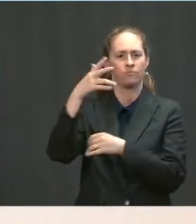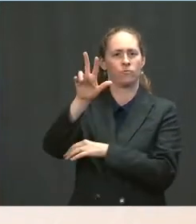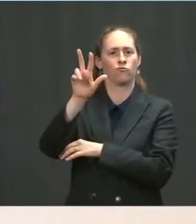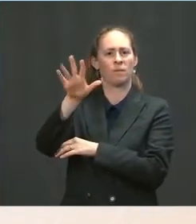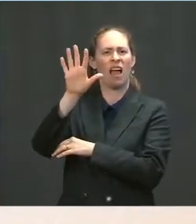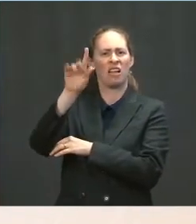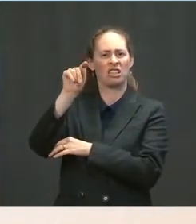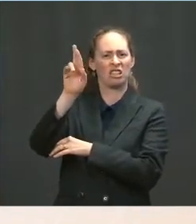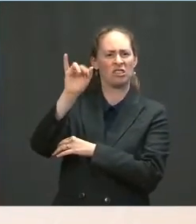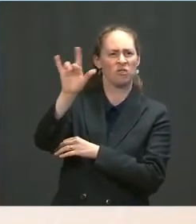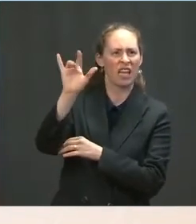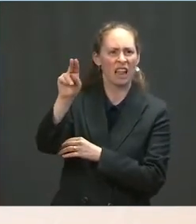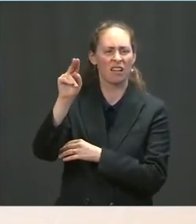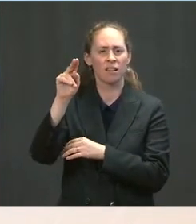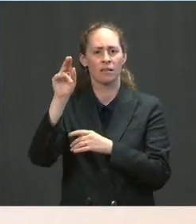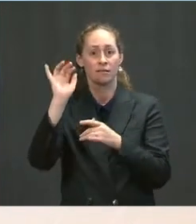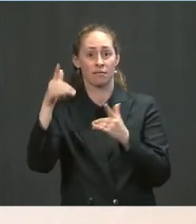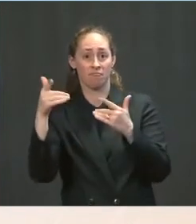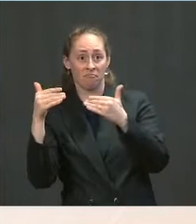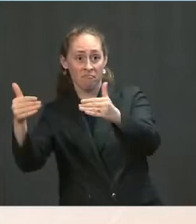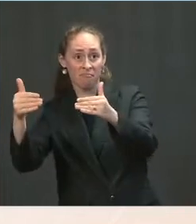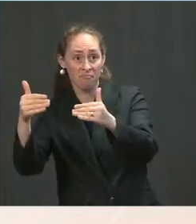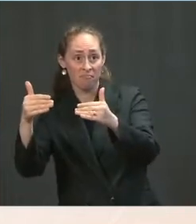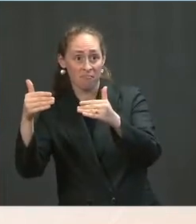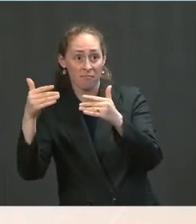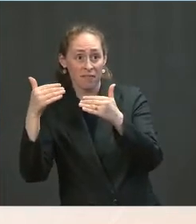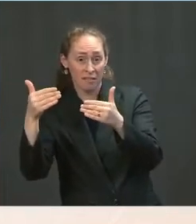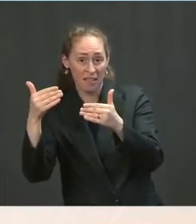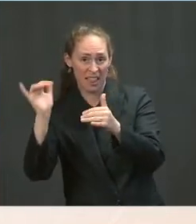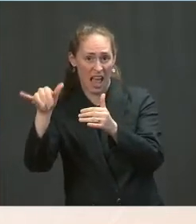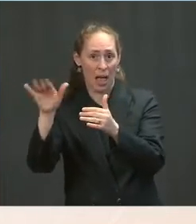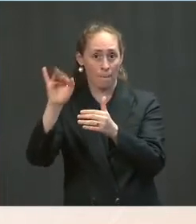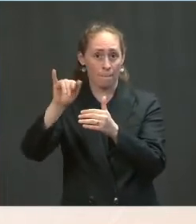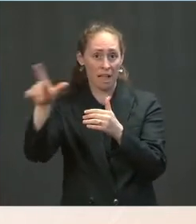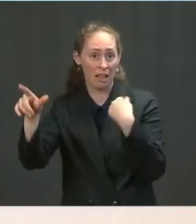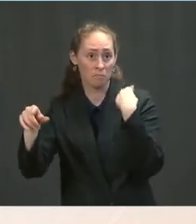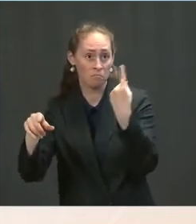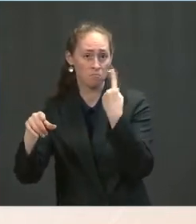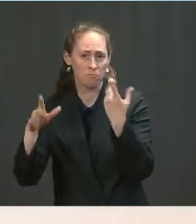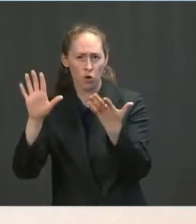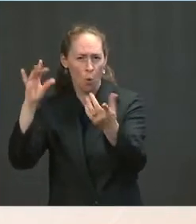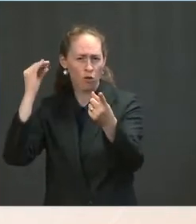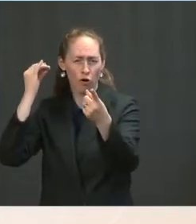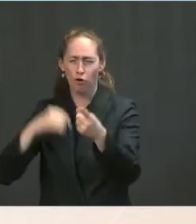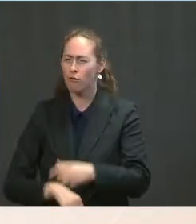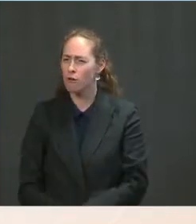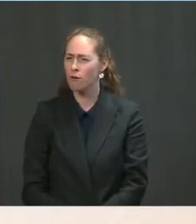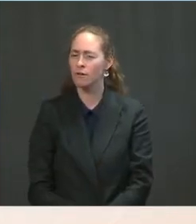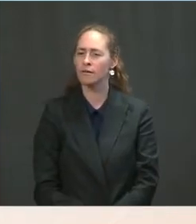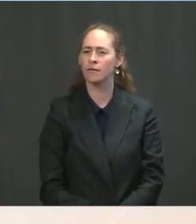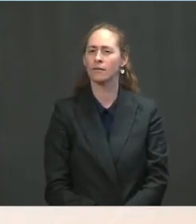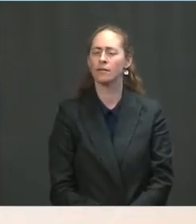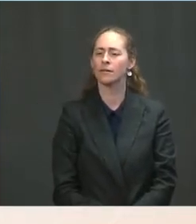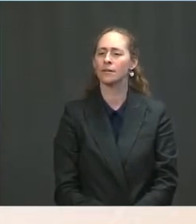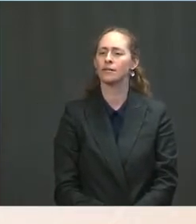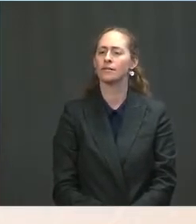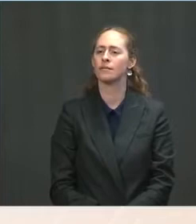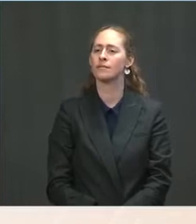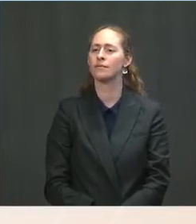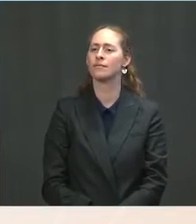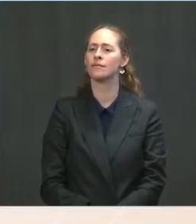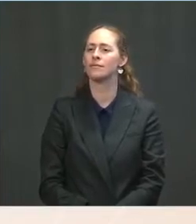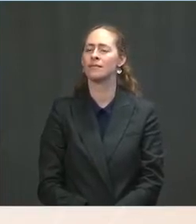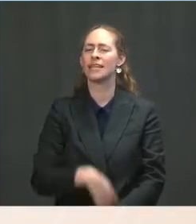that? Look, I know that this has come up, and I just want to be really clear about this and what Sinema actually